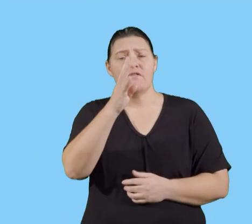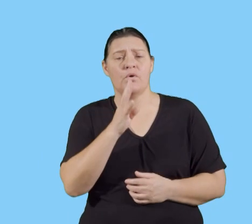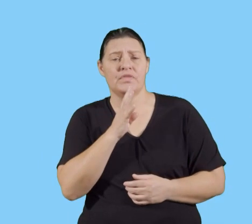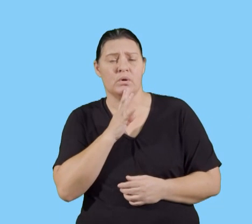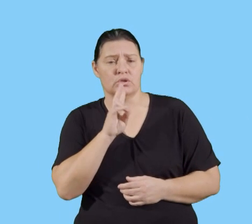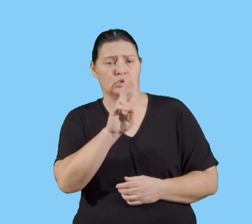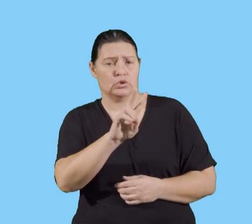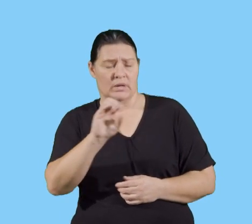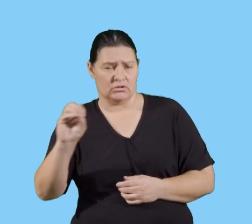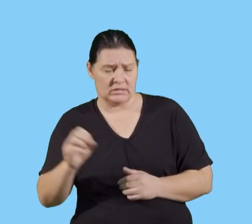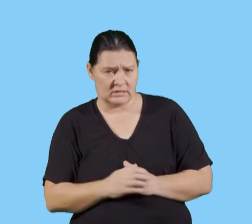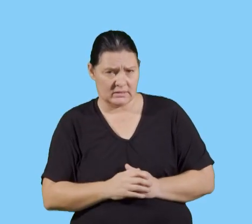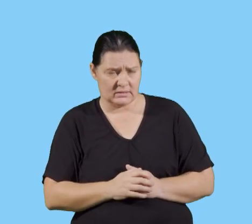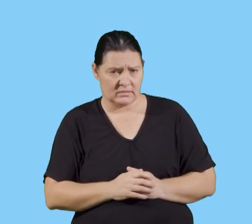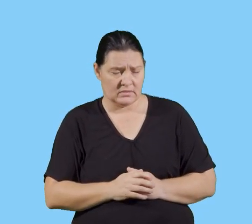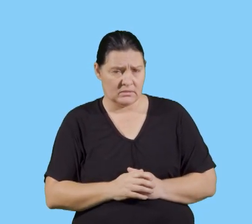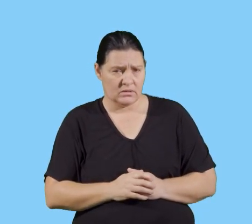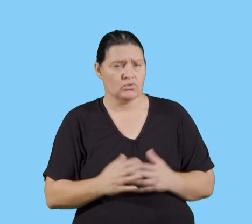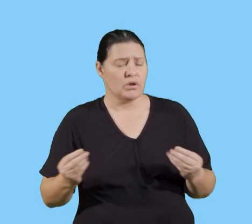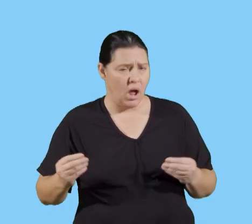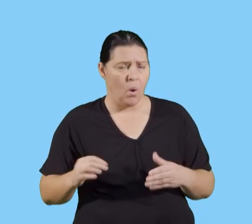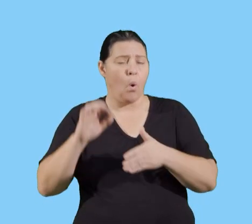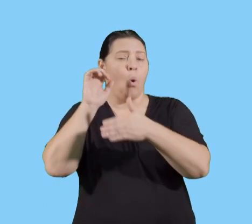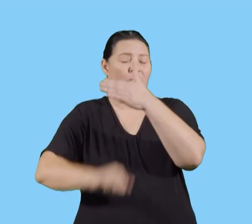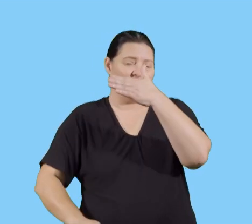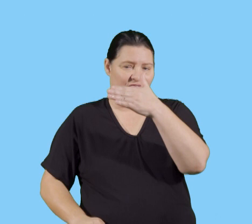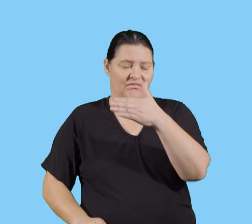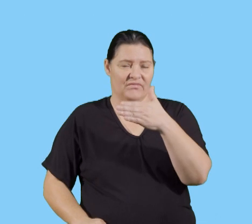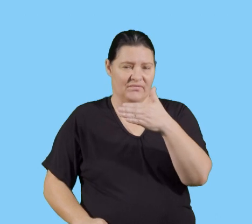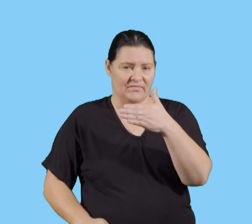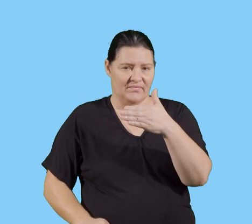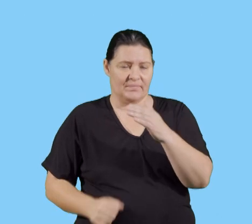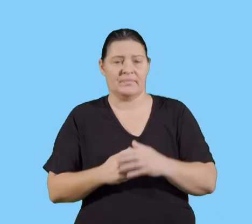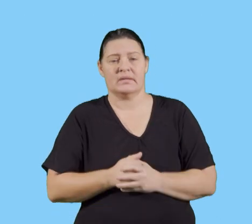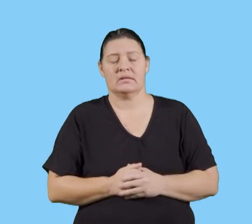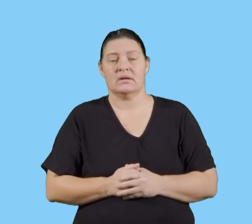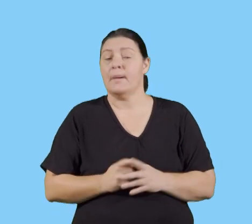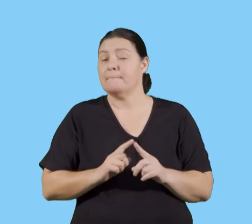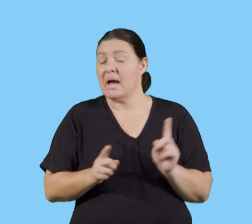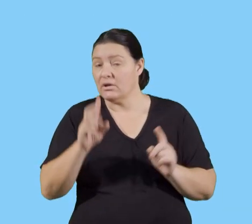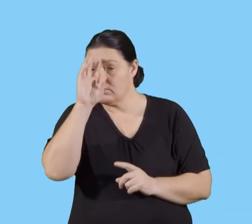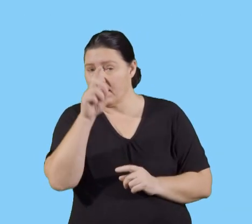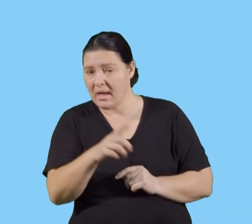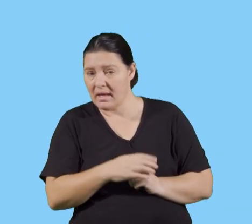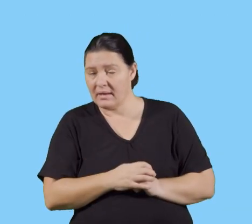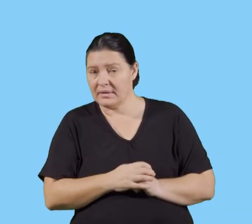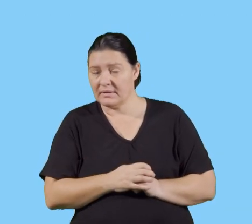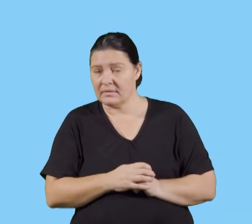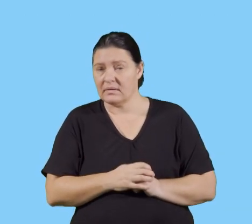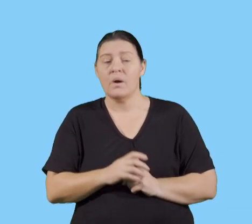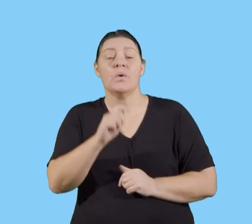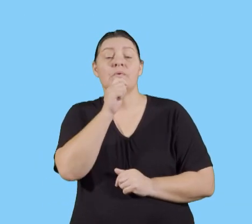4,200. So we want to write off these amounts now. But again, remember, we write off using